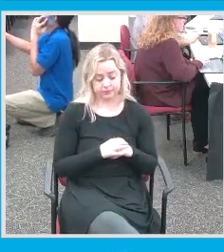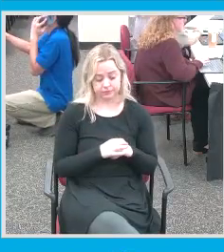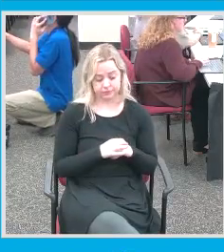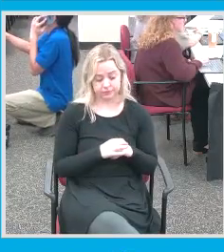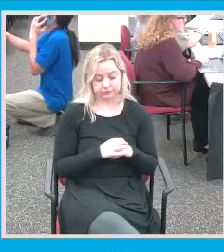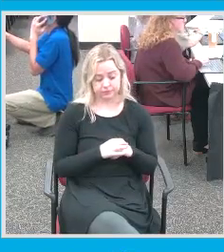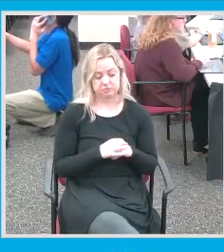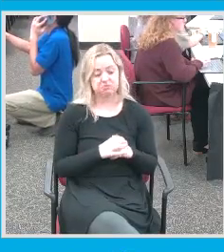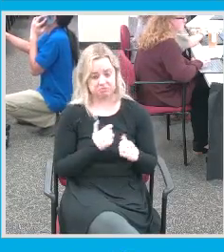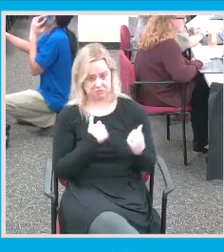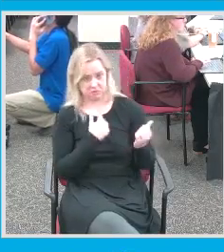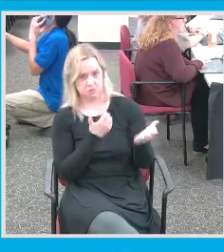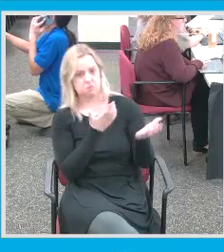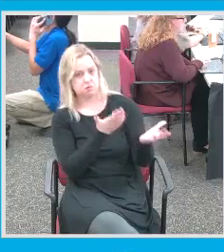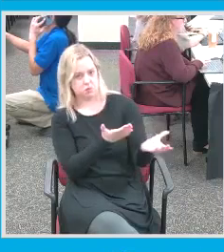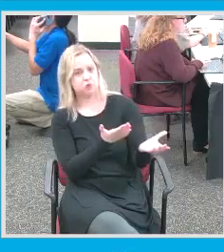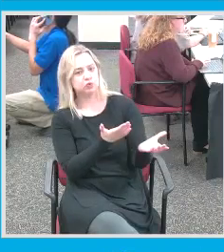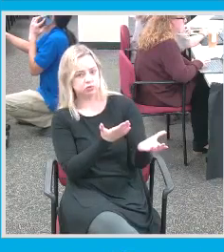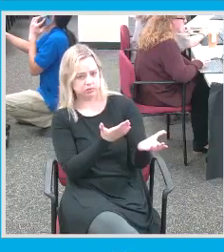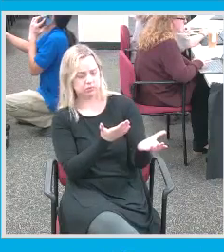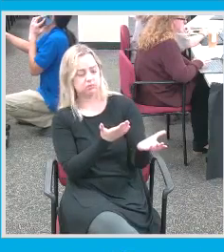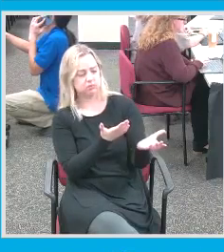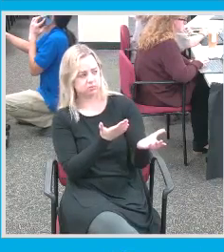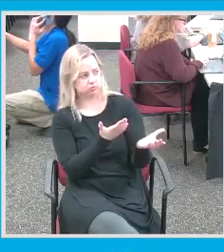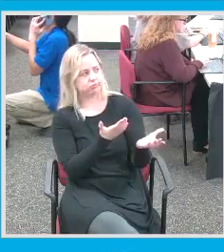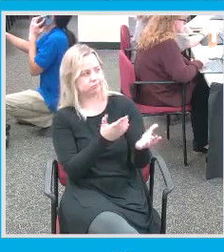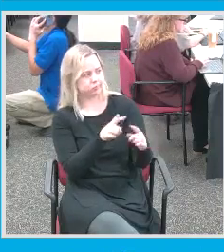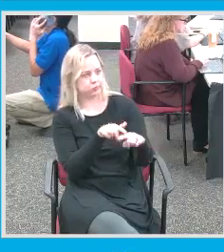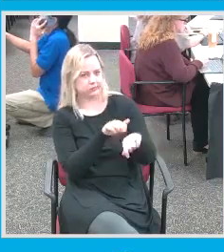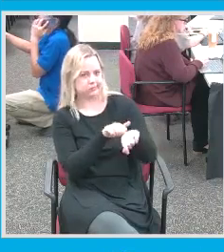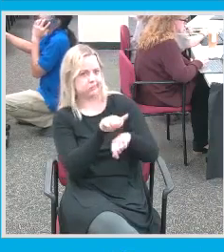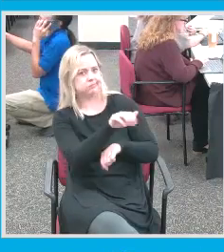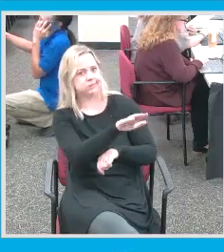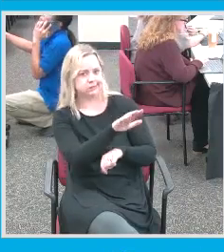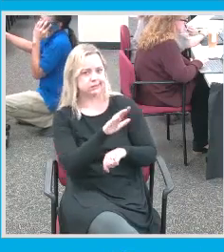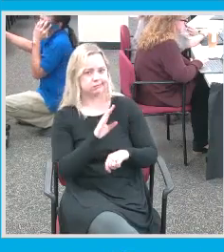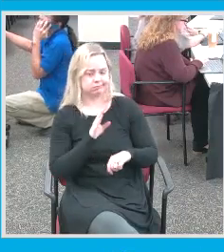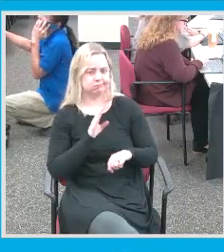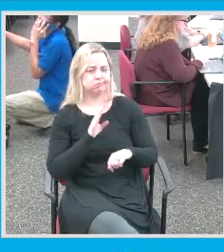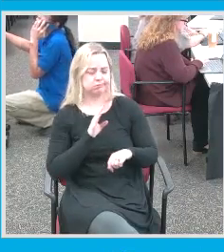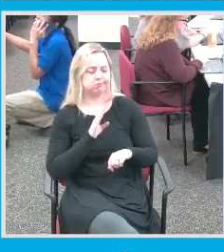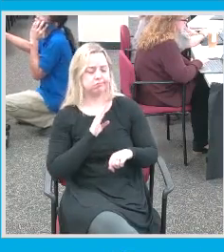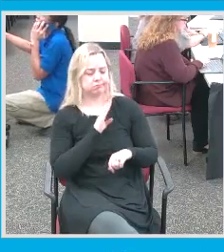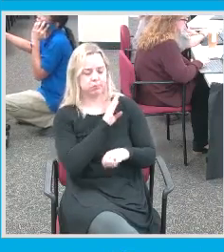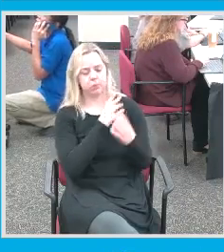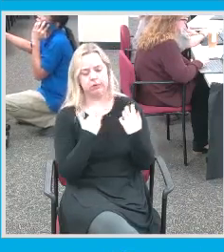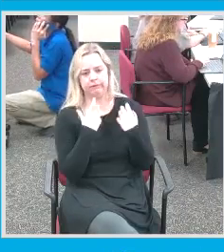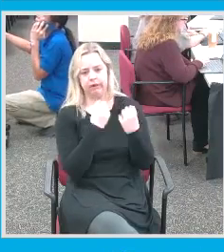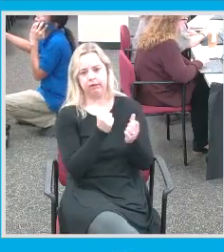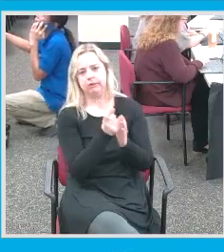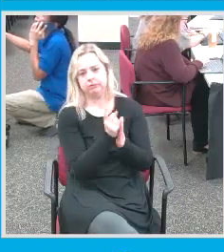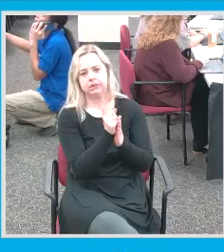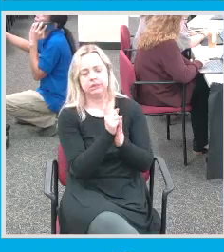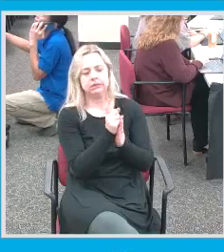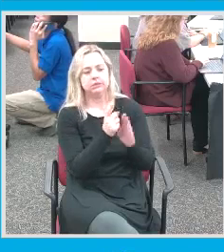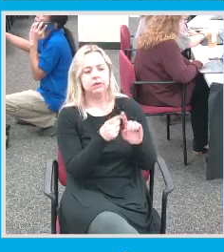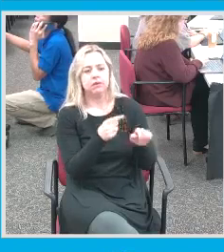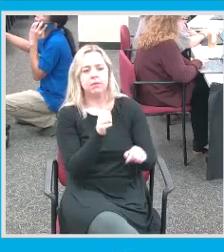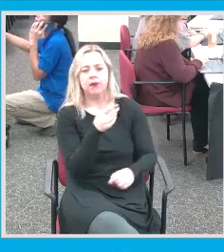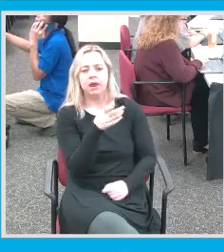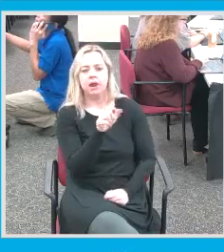A motion to submit the Board of Health minutes for April